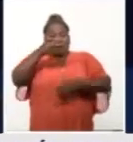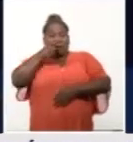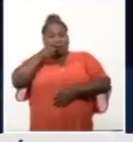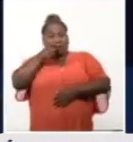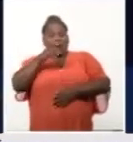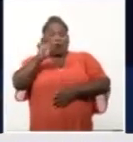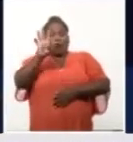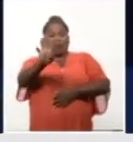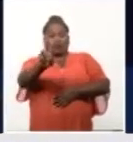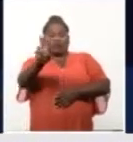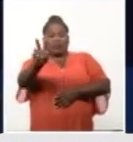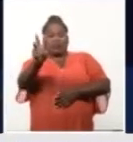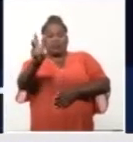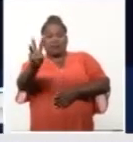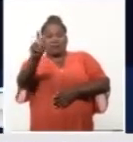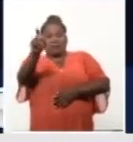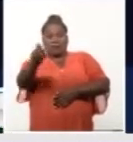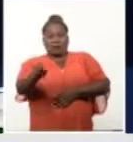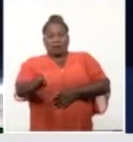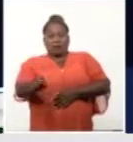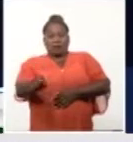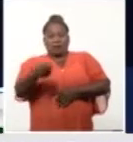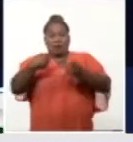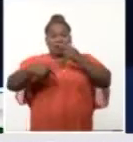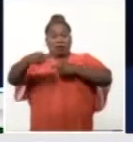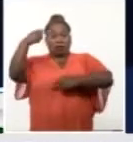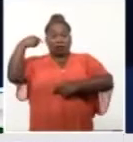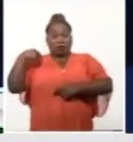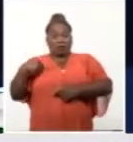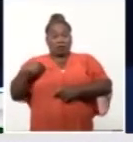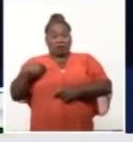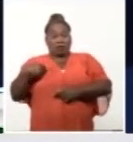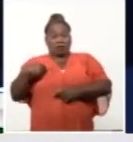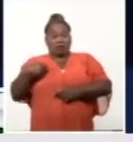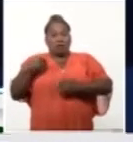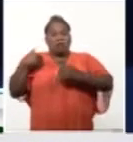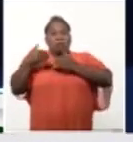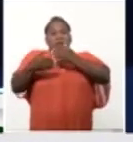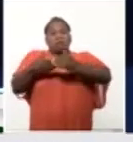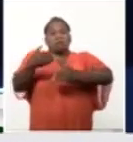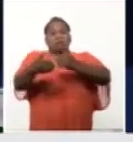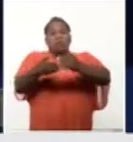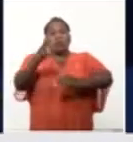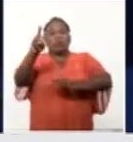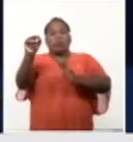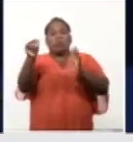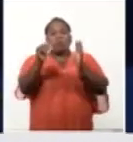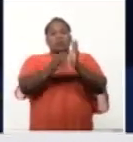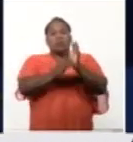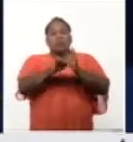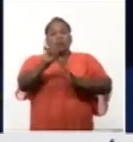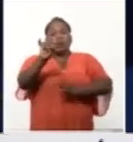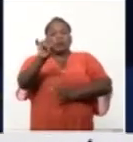and specialists monitor 423 people in primary healthcare system.